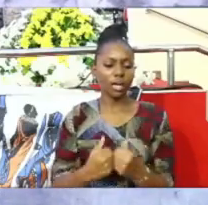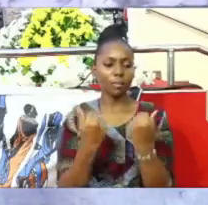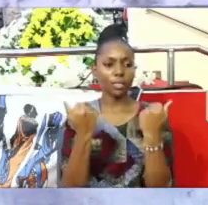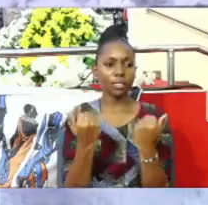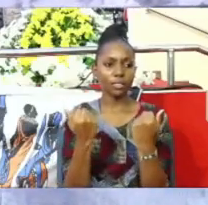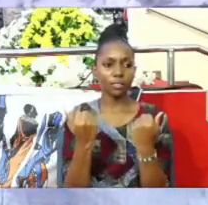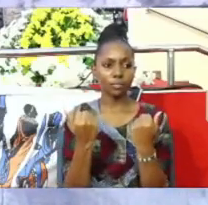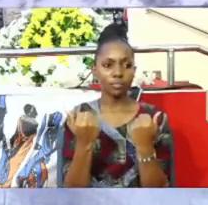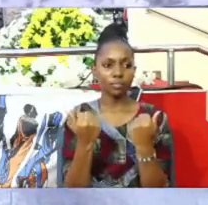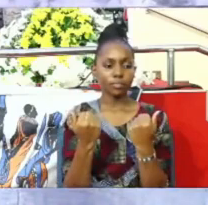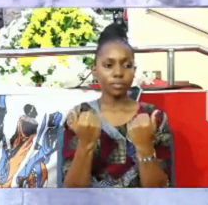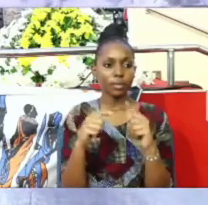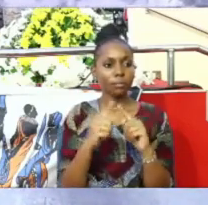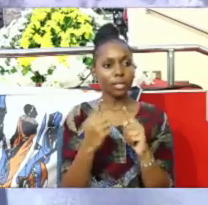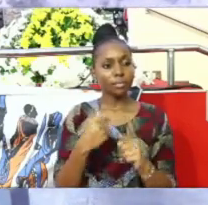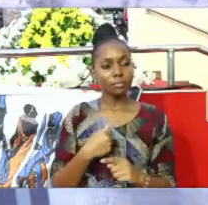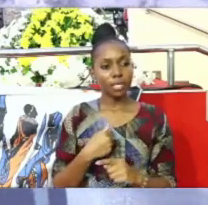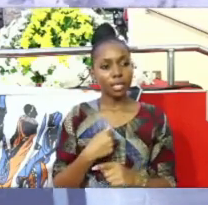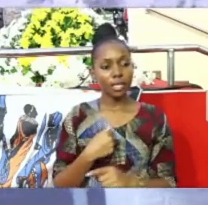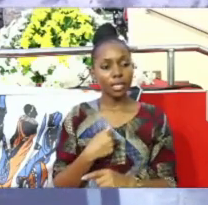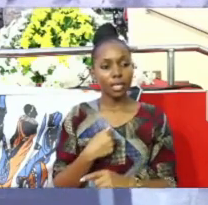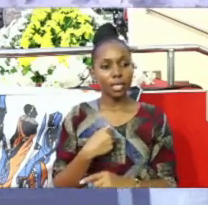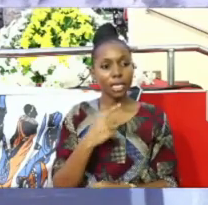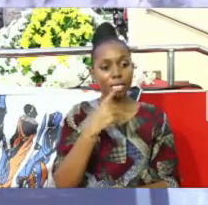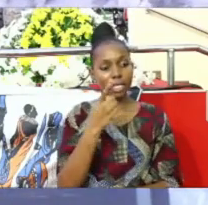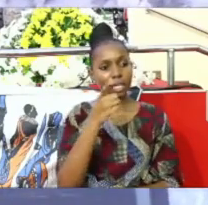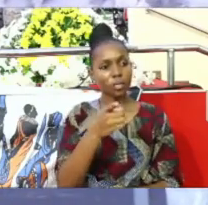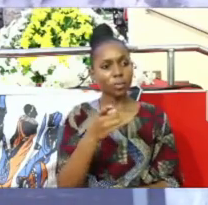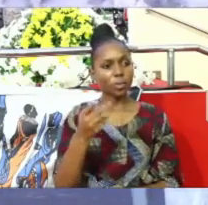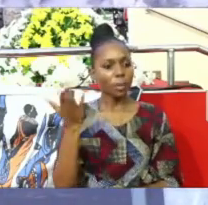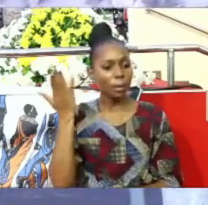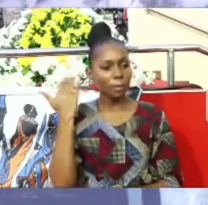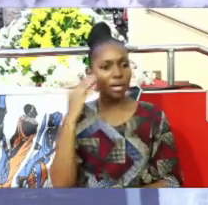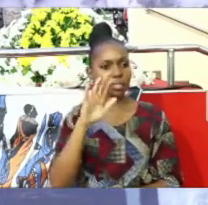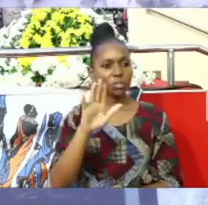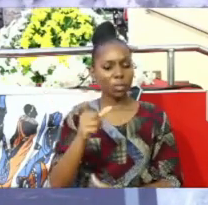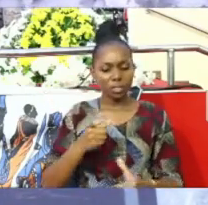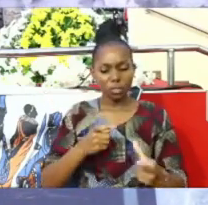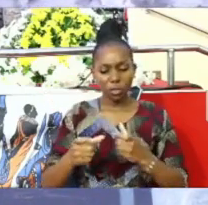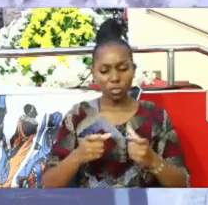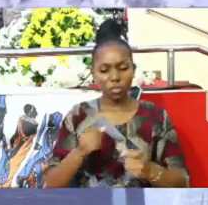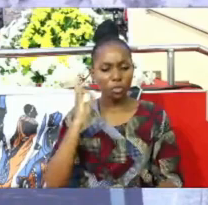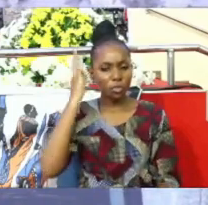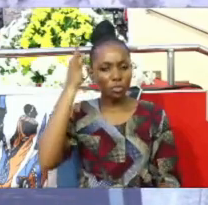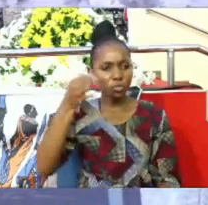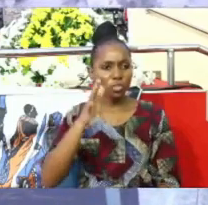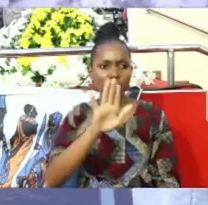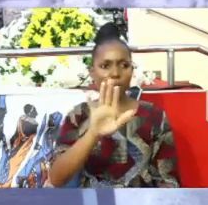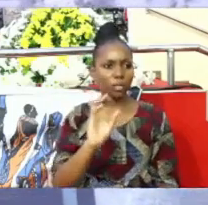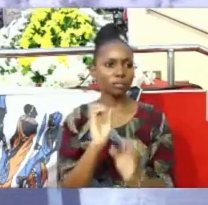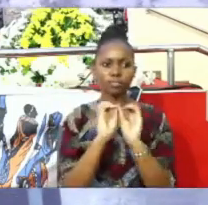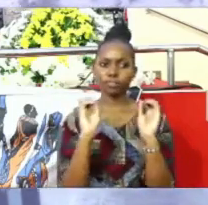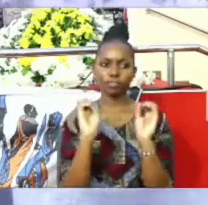here to let you know. Lakini sasa nikwambie. Your past have no control tomorrow. Aha, mwisho wako nyuma yako